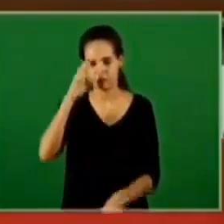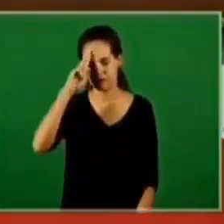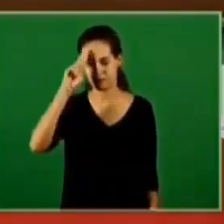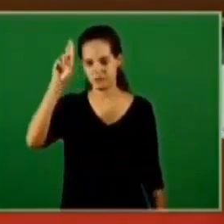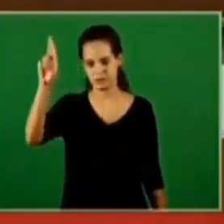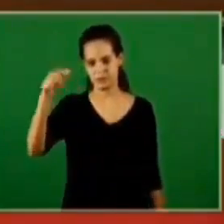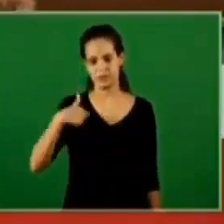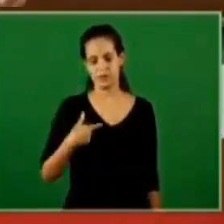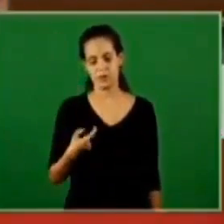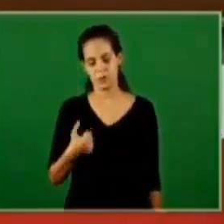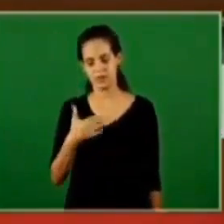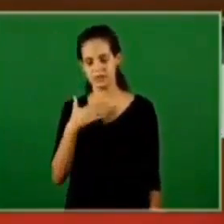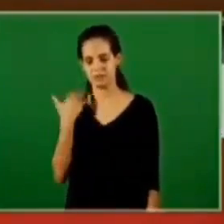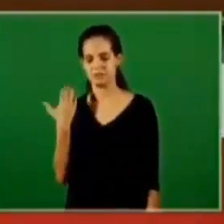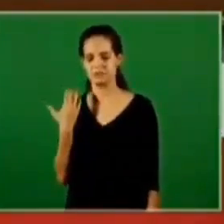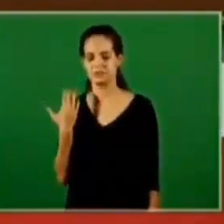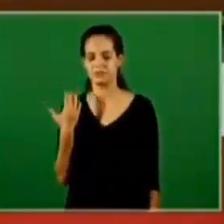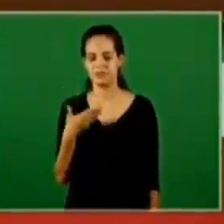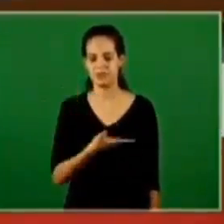My throat's run out.